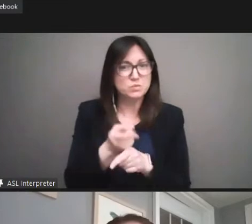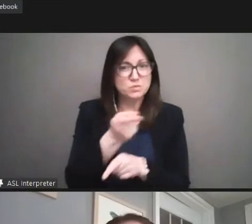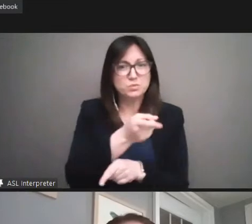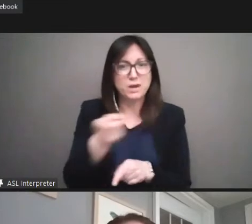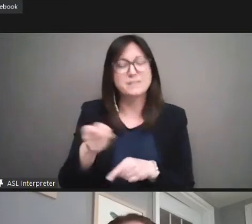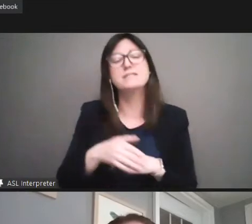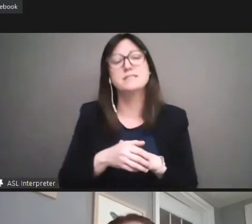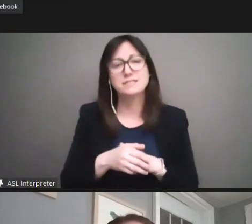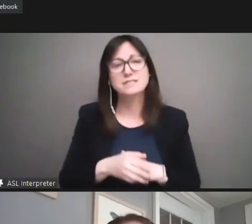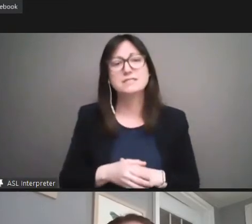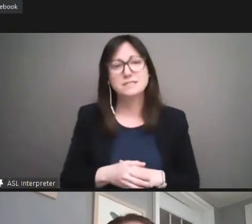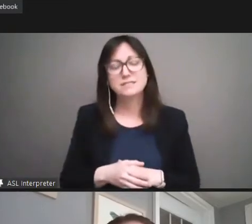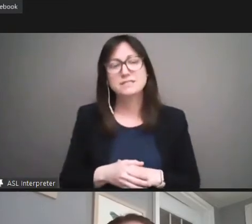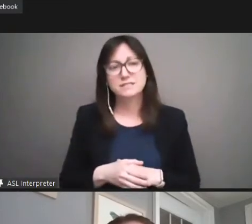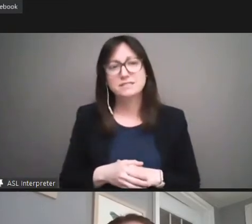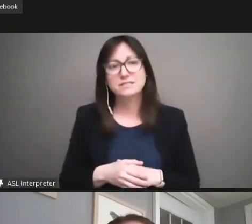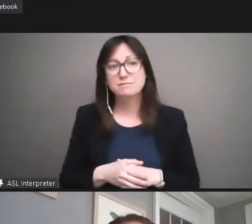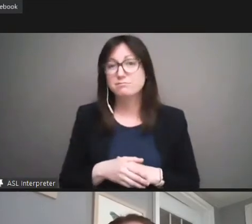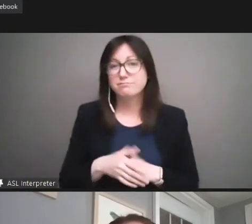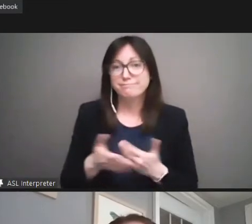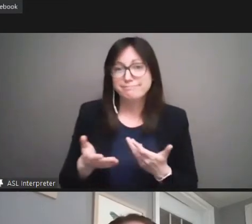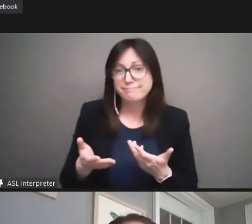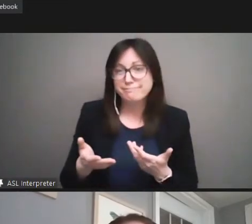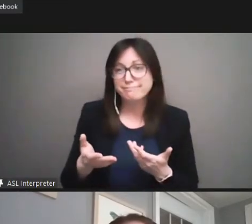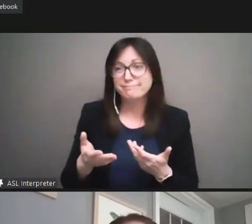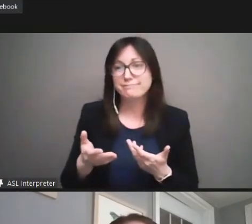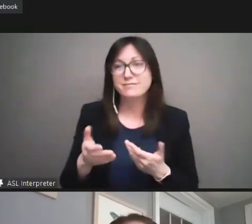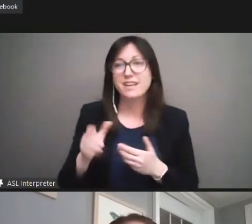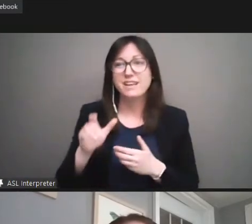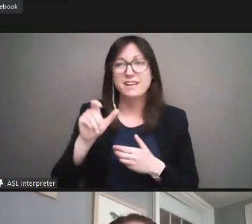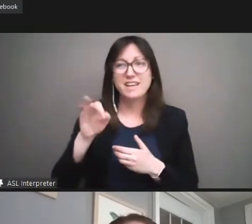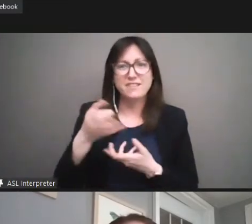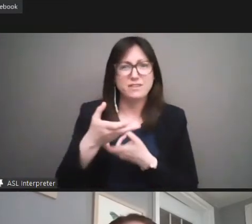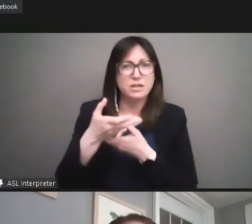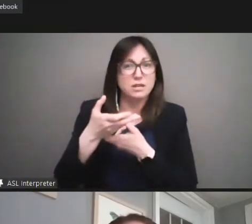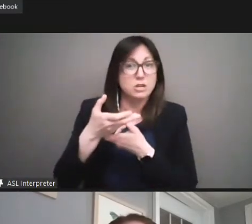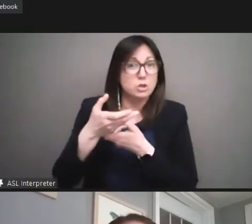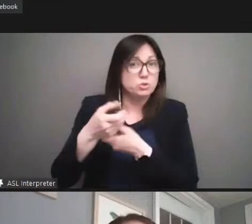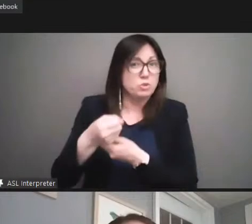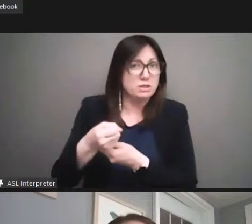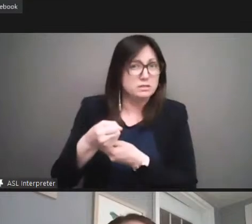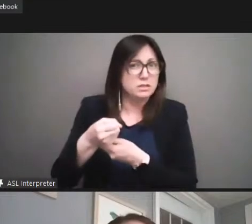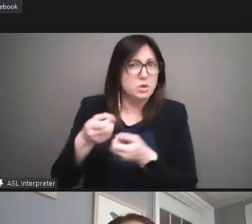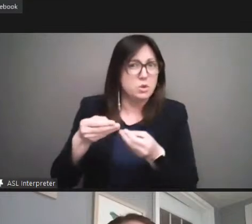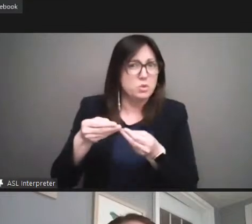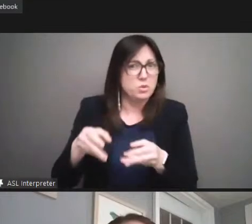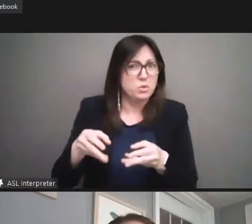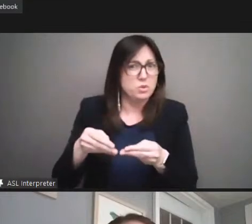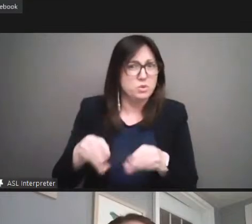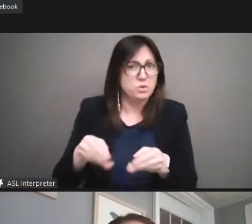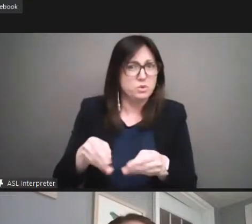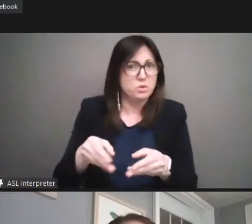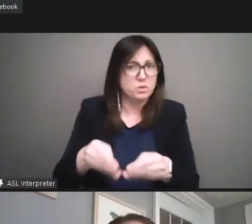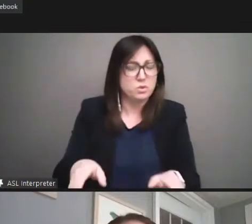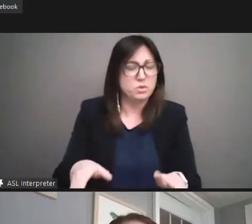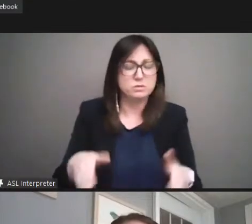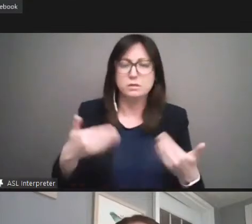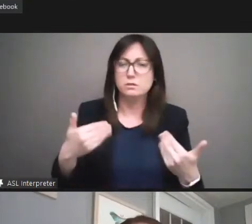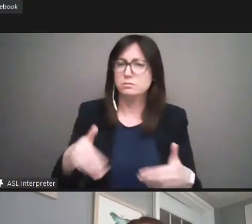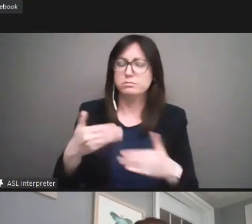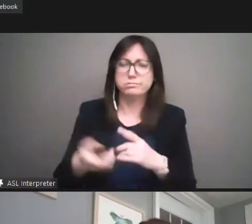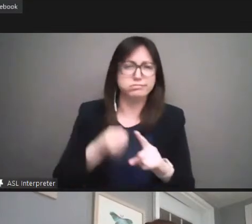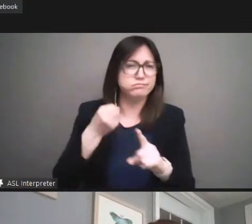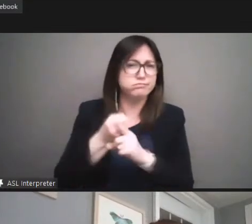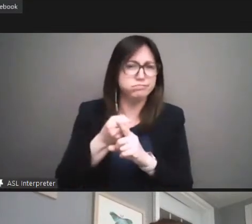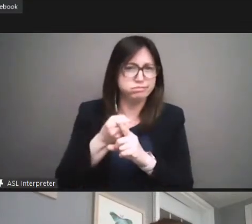the breakdown of trust can be. And I know that you have experience, each of you, in terms